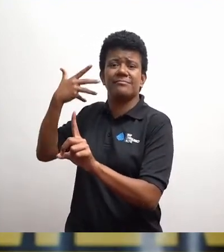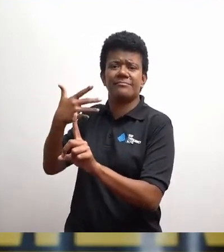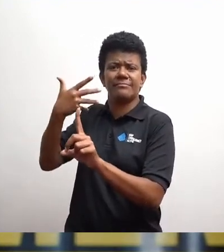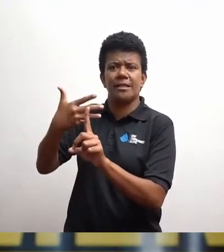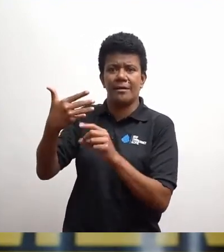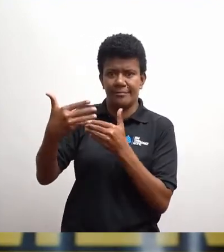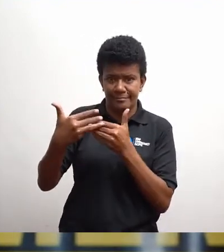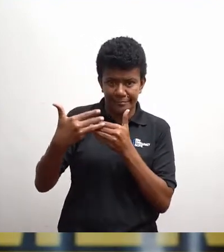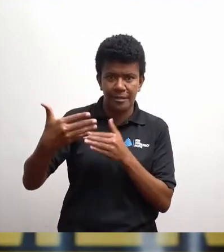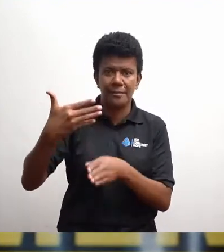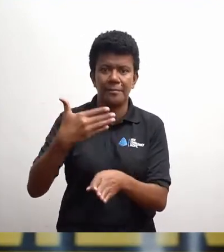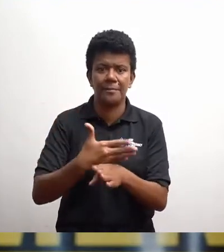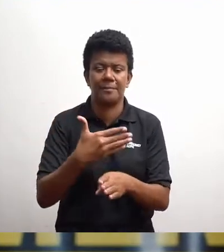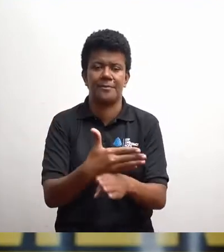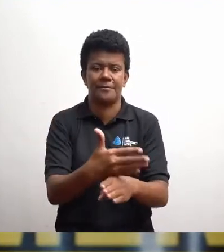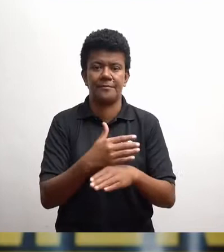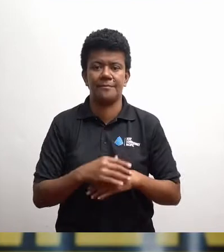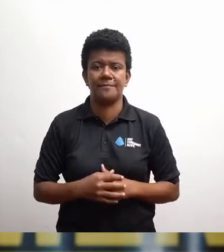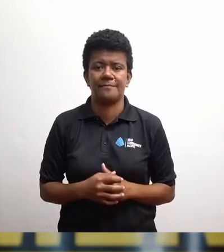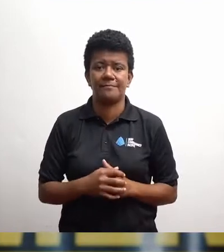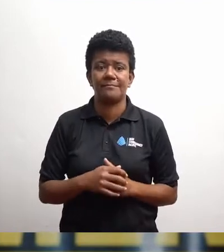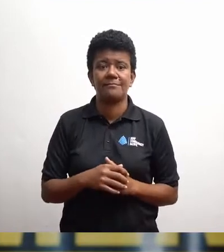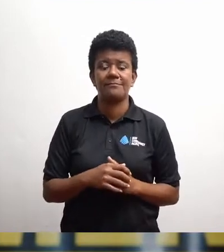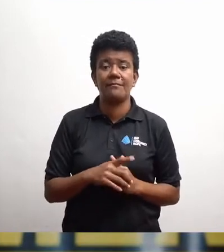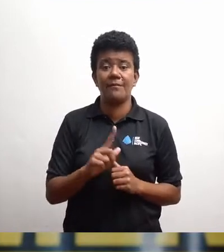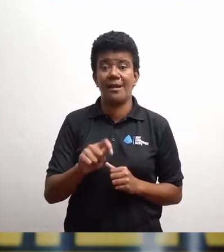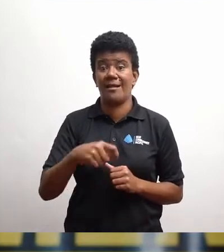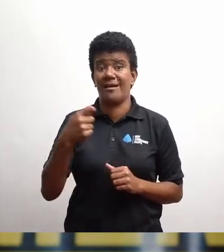forward. Next one.